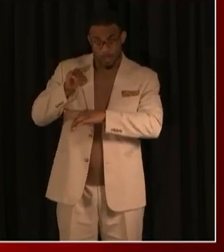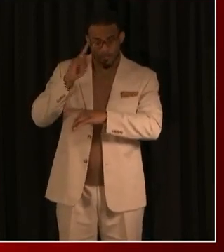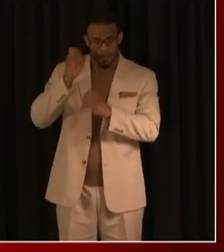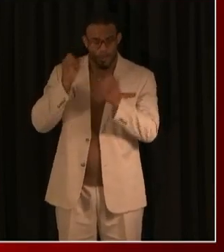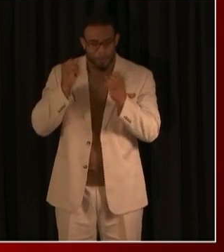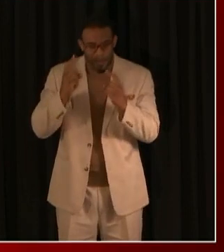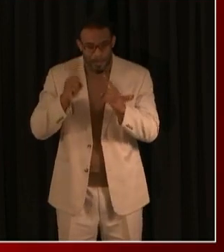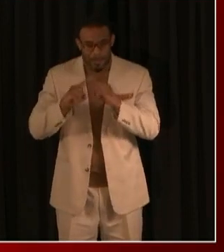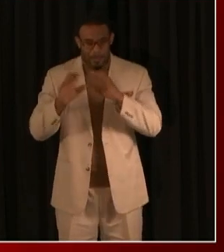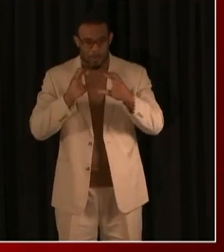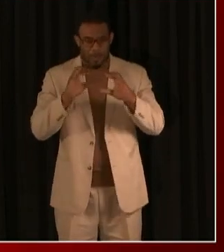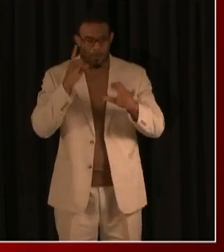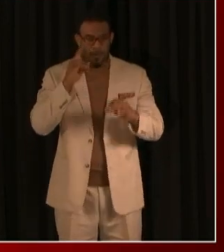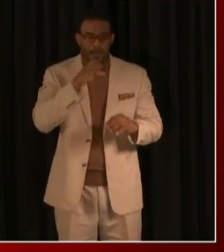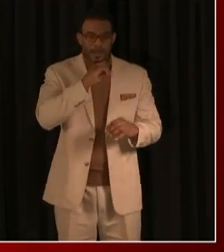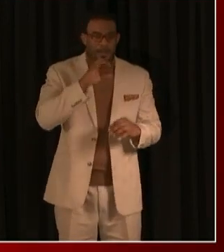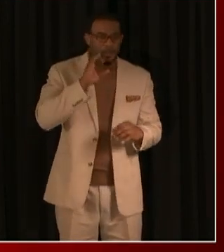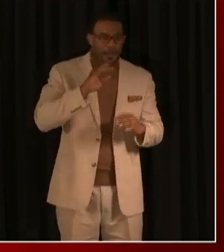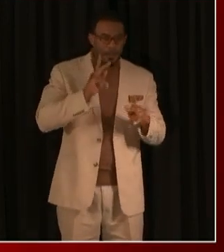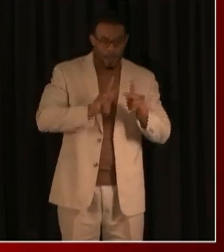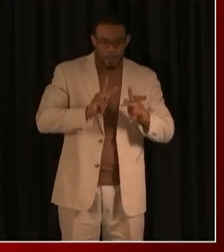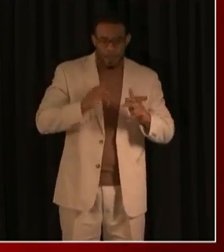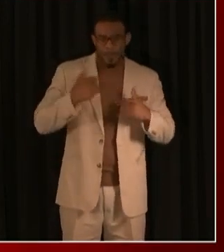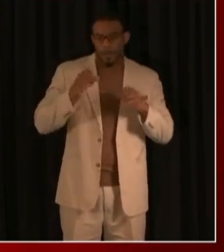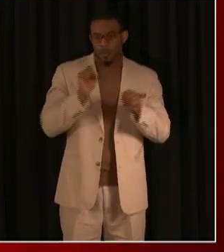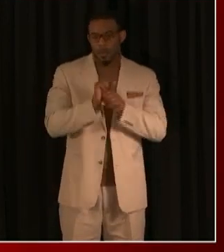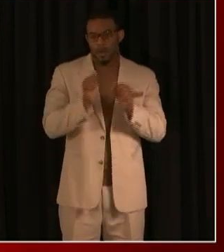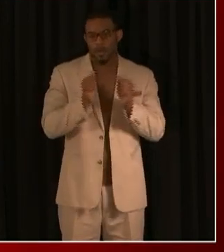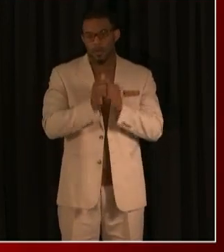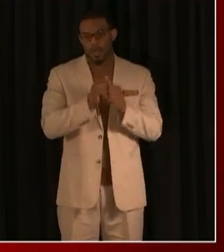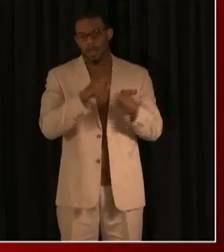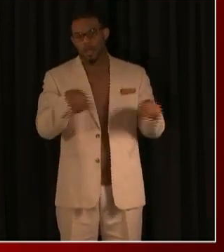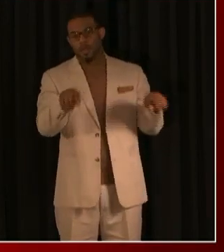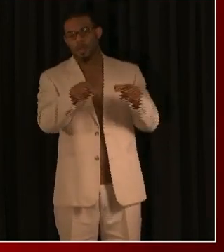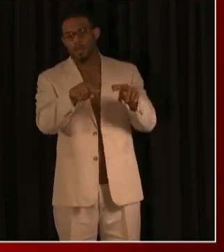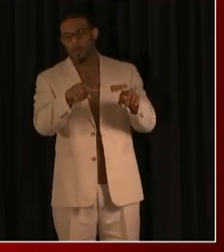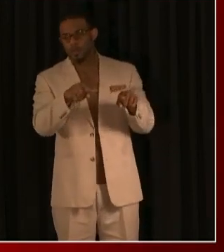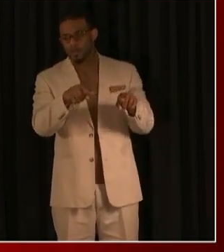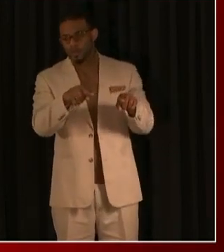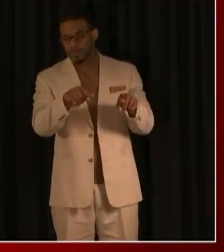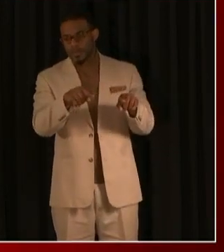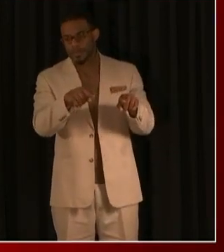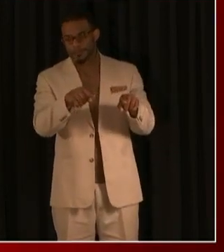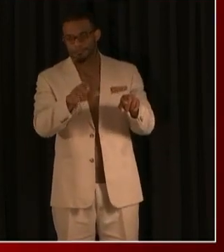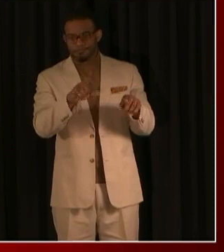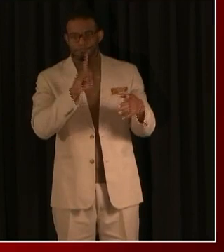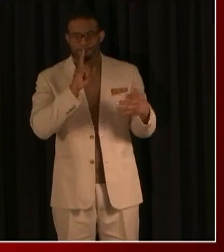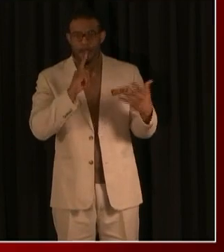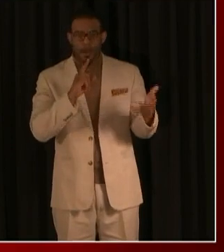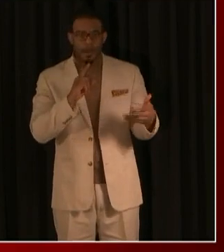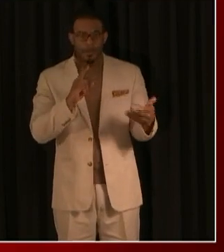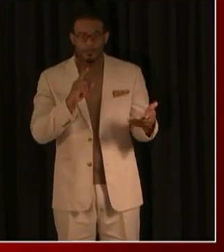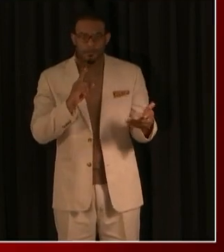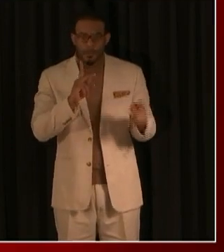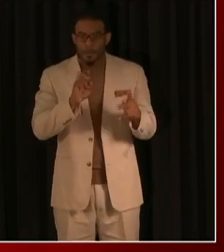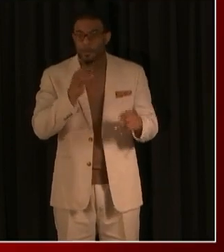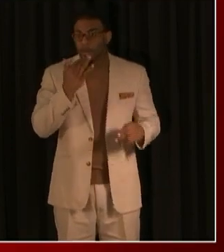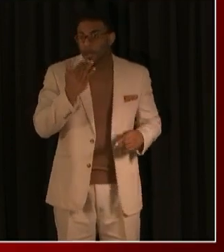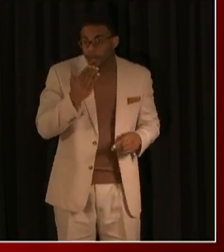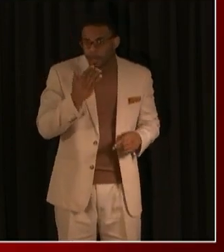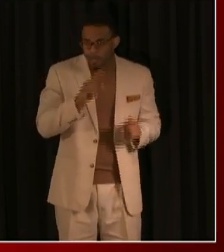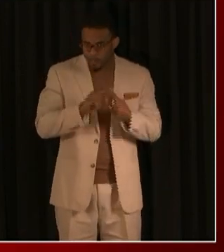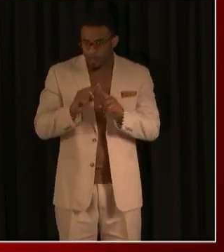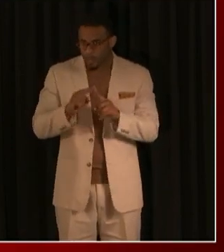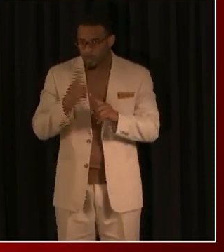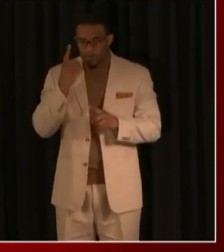number of communications for the elderly population. We've been working with those that are people